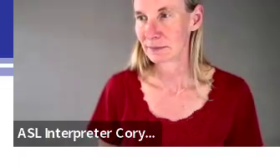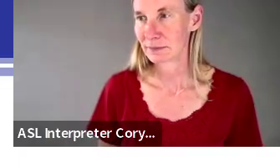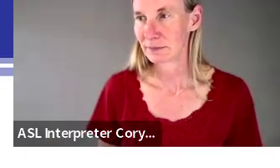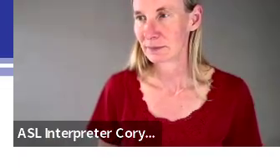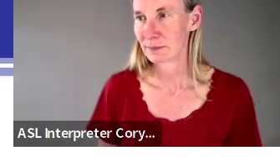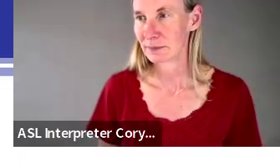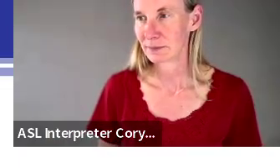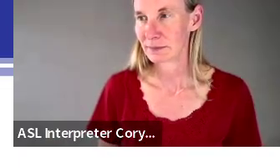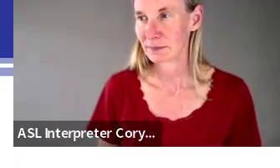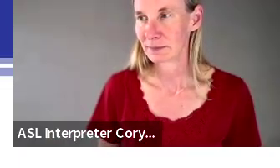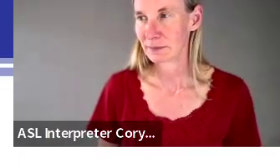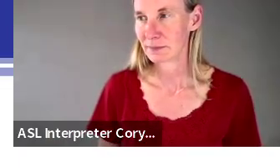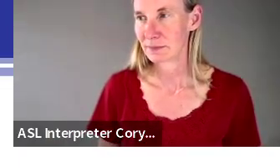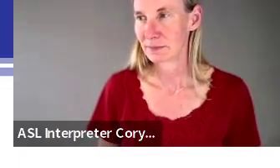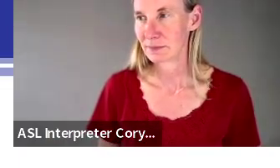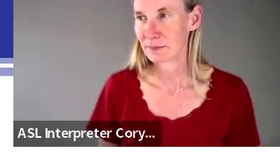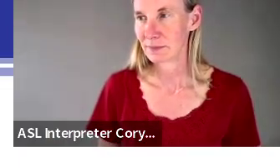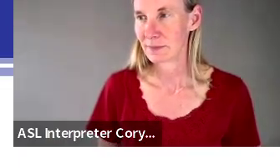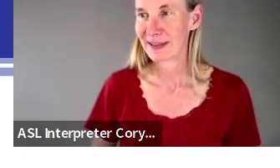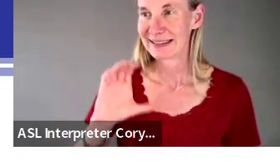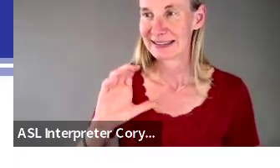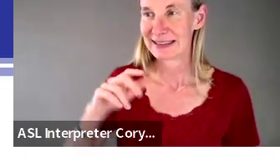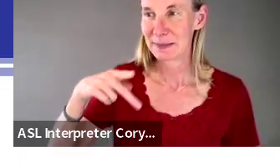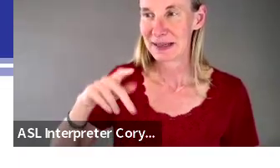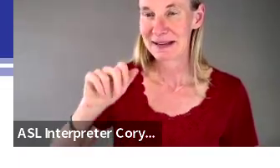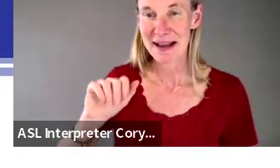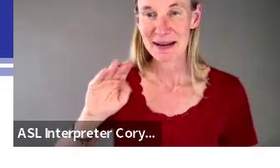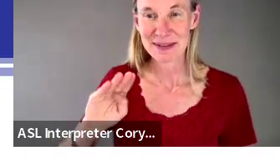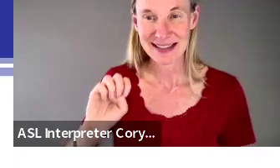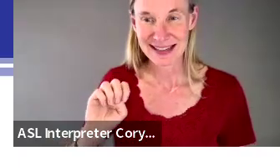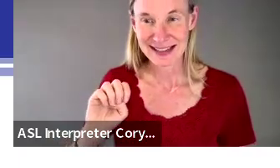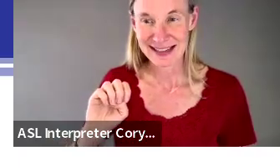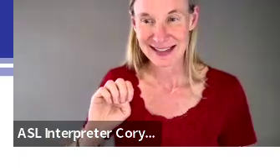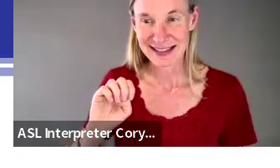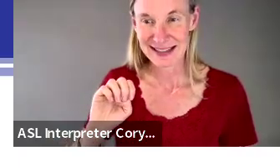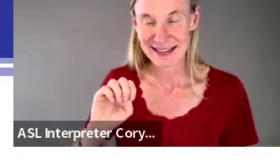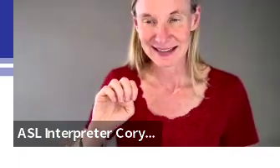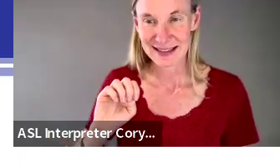C certified professional in accessible built environments. Um,